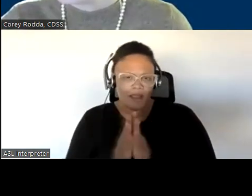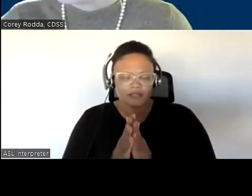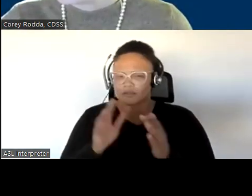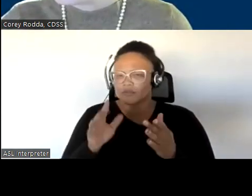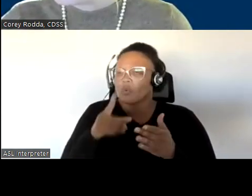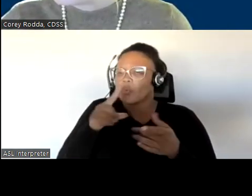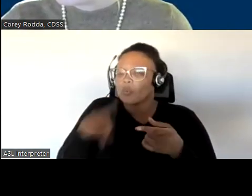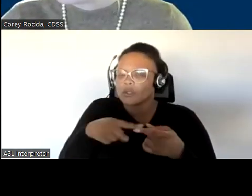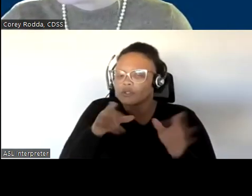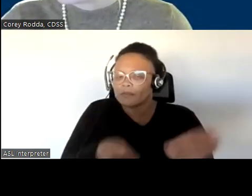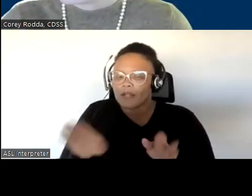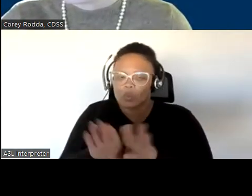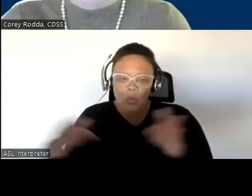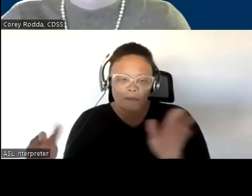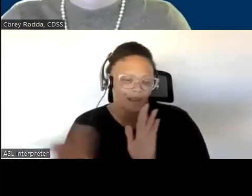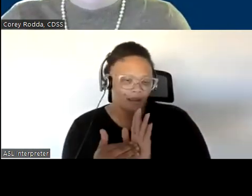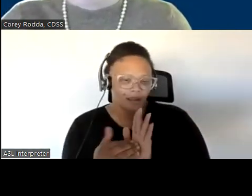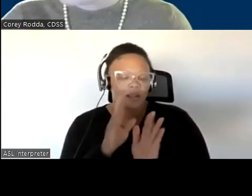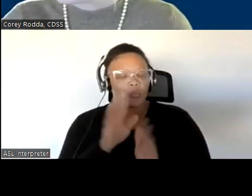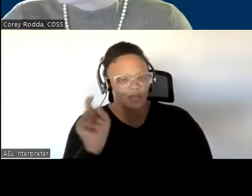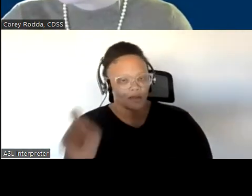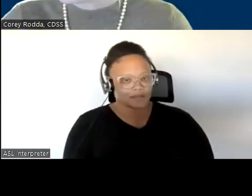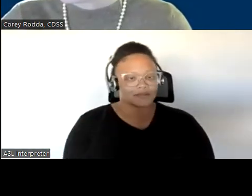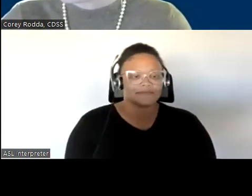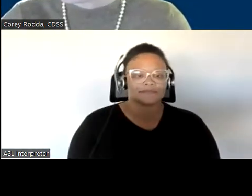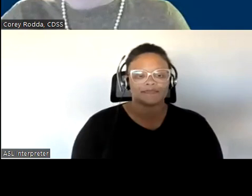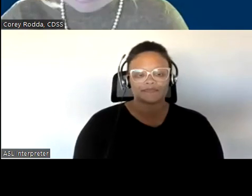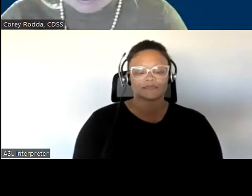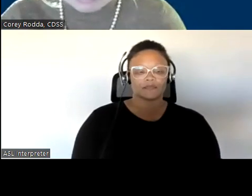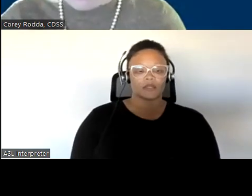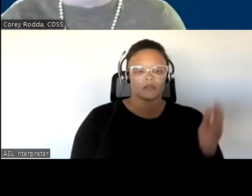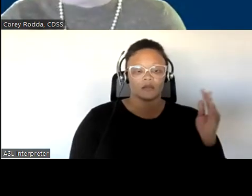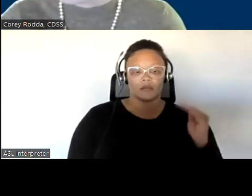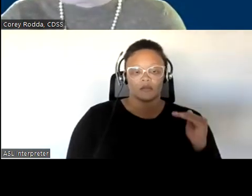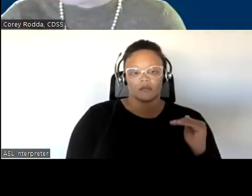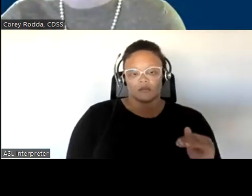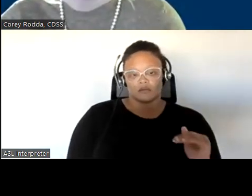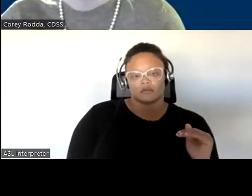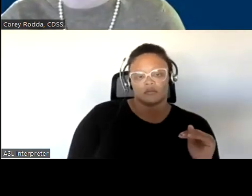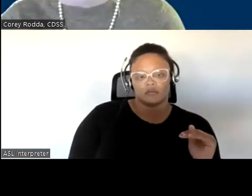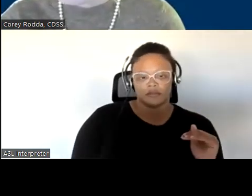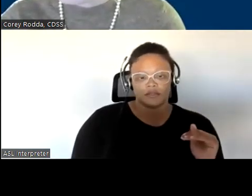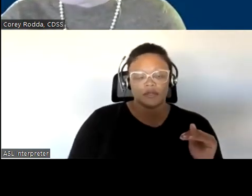And then for this one, I'm just going to estimate the ages of the children that I typically serve.